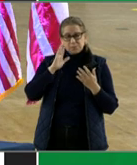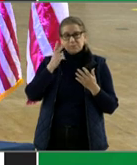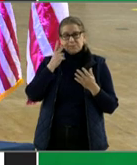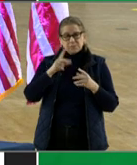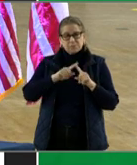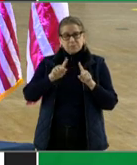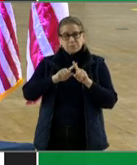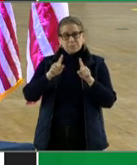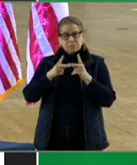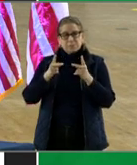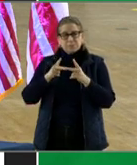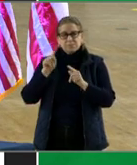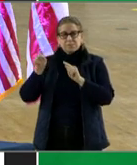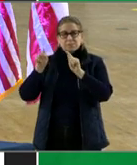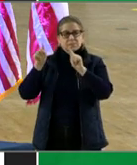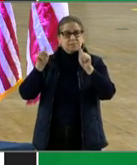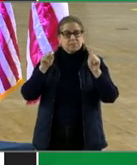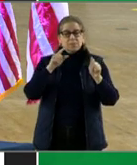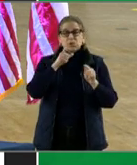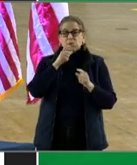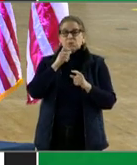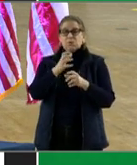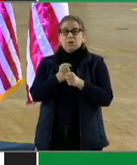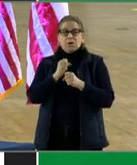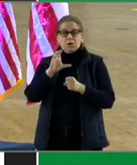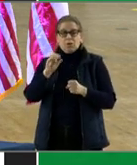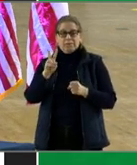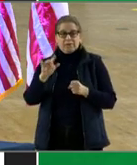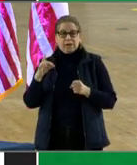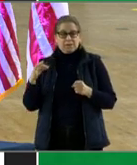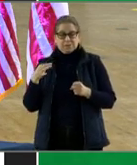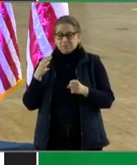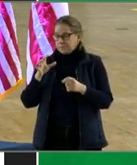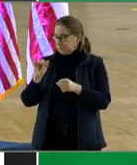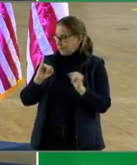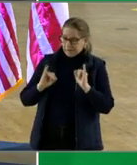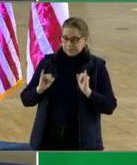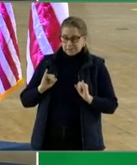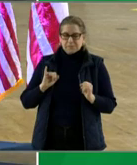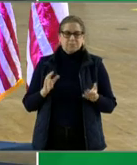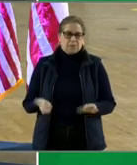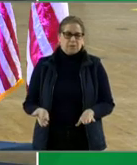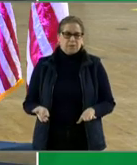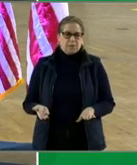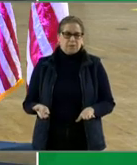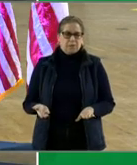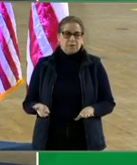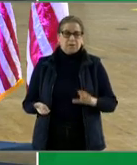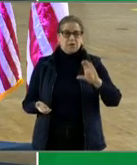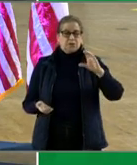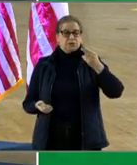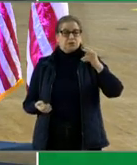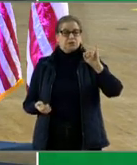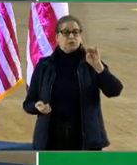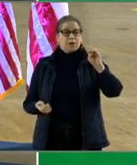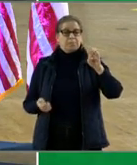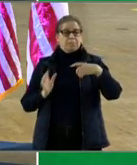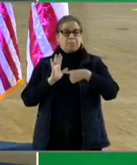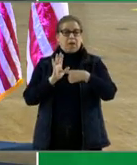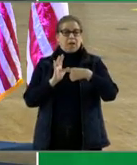people who don't survive. And again, based on the CHIME model, we expect that we could